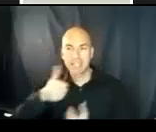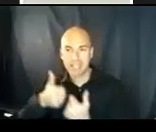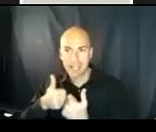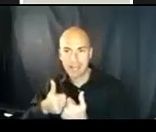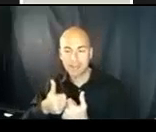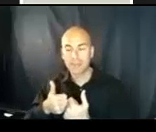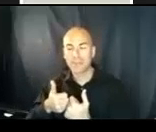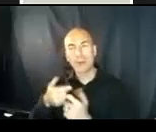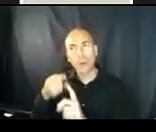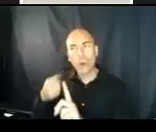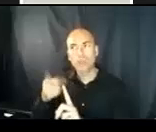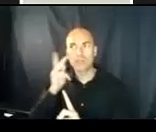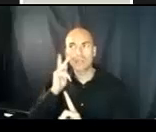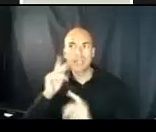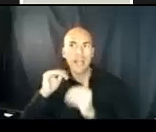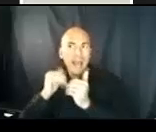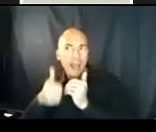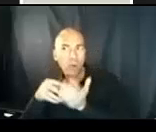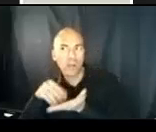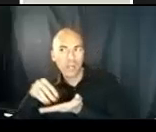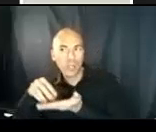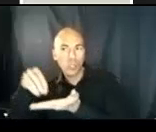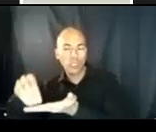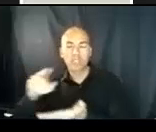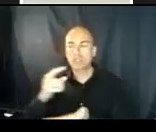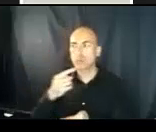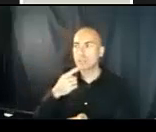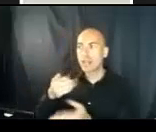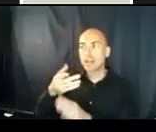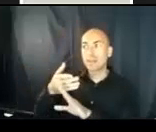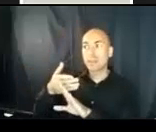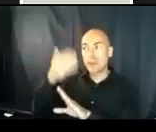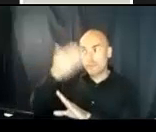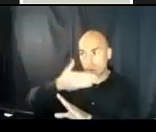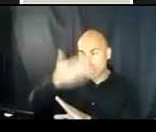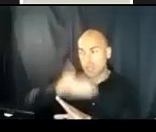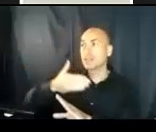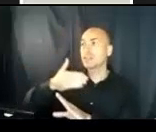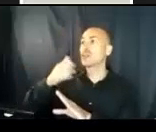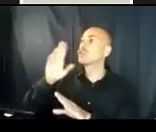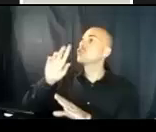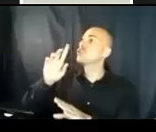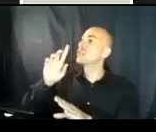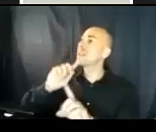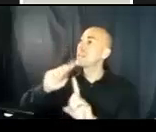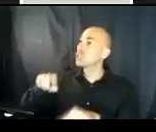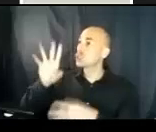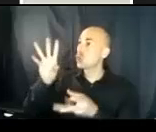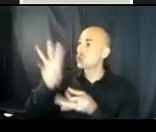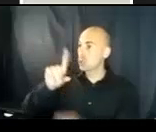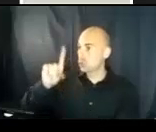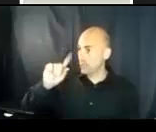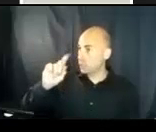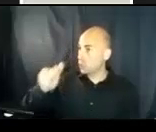learning. So telling them that they're about to answer 20 multiple choice questions is not bad. We could do that in online learning.